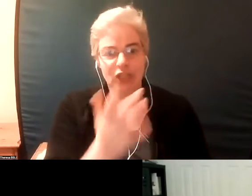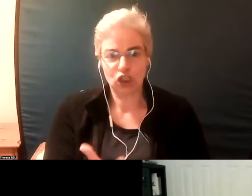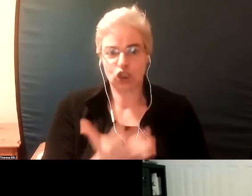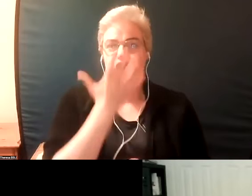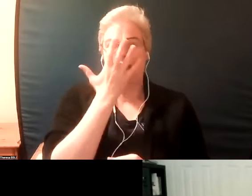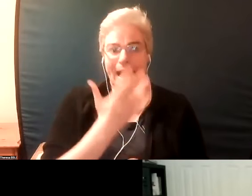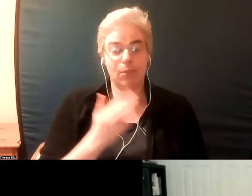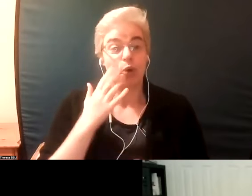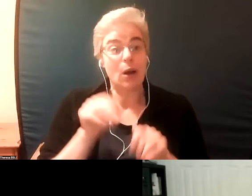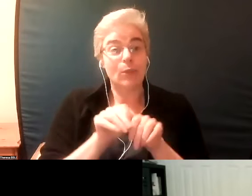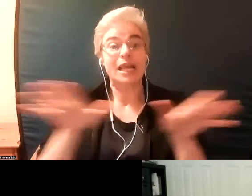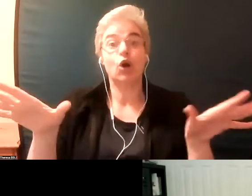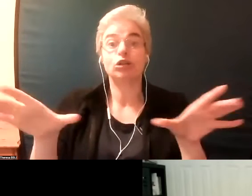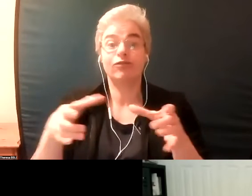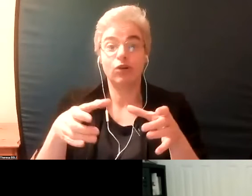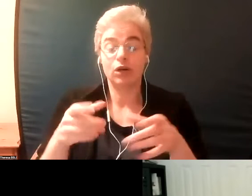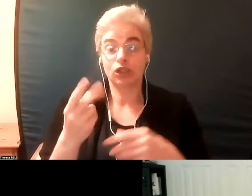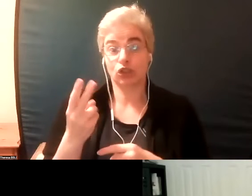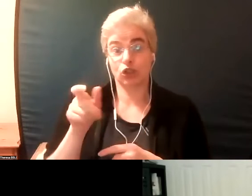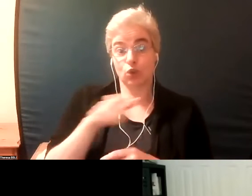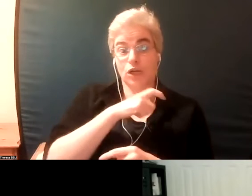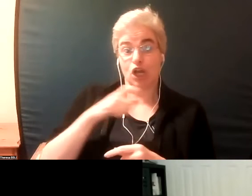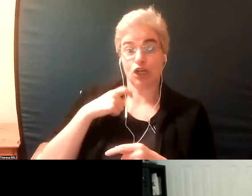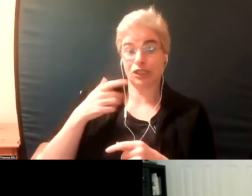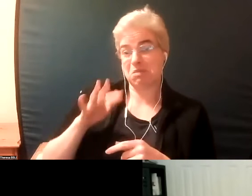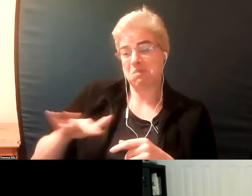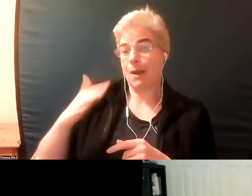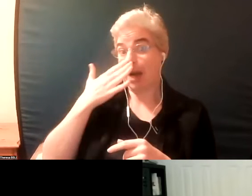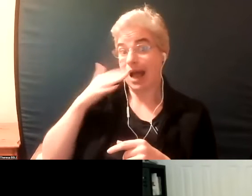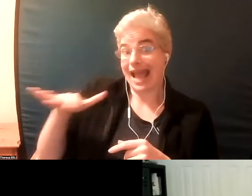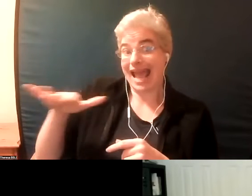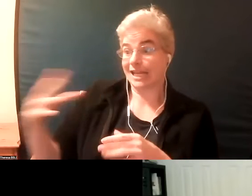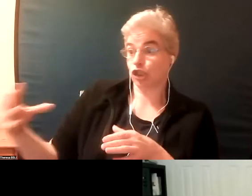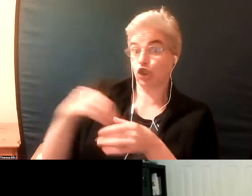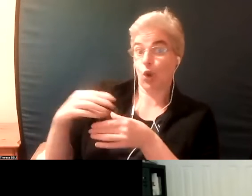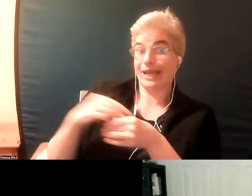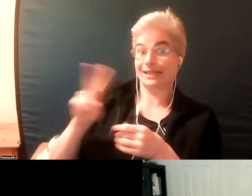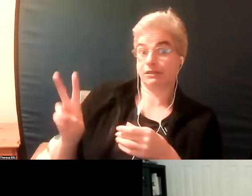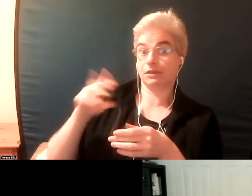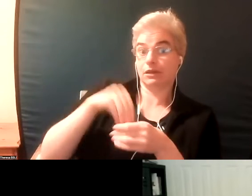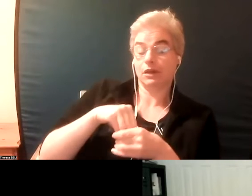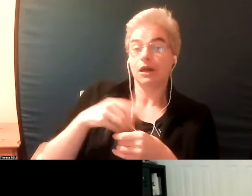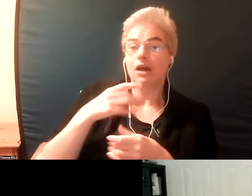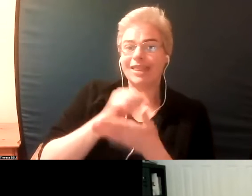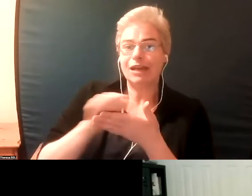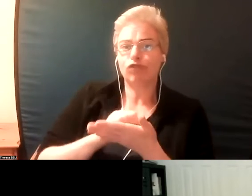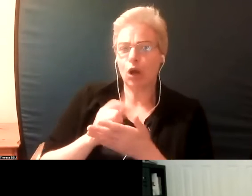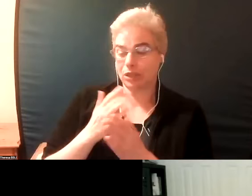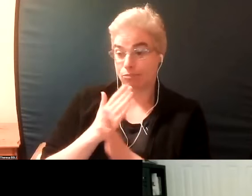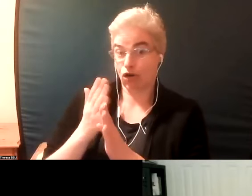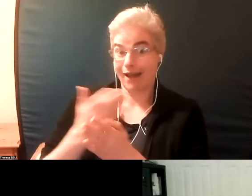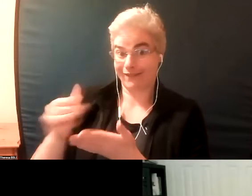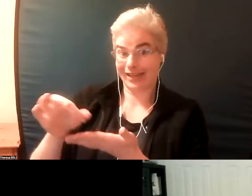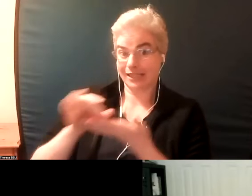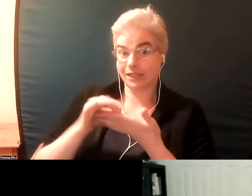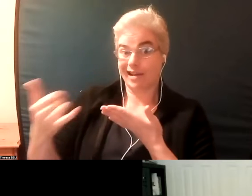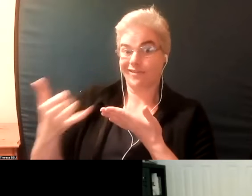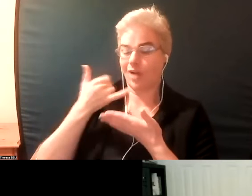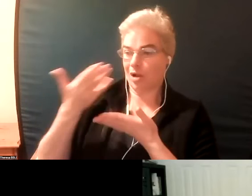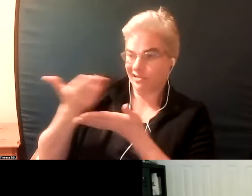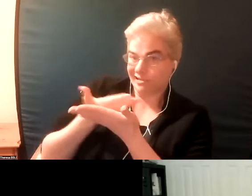launched the forum, a couple of clergy around my age joined us. And then they wrote to me privately, or they phoned me up,